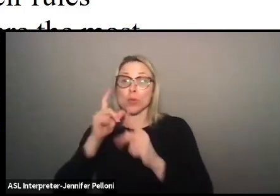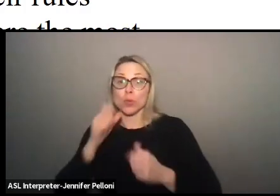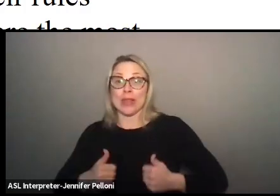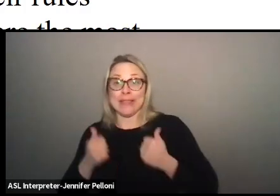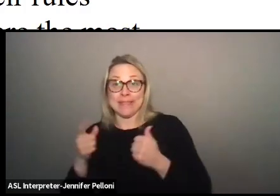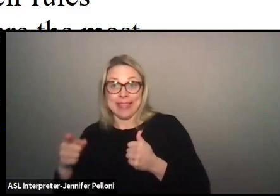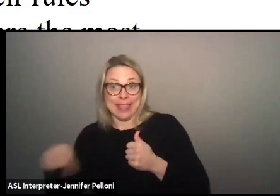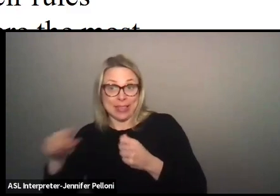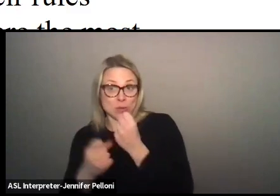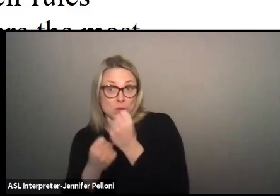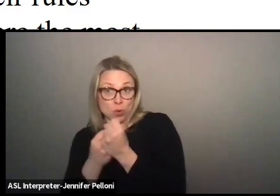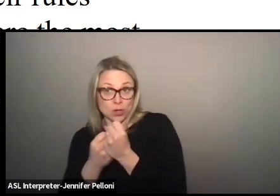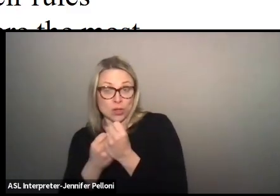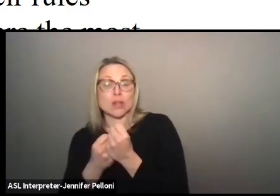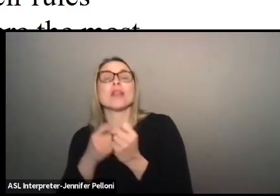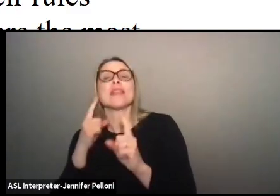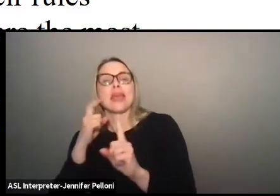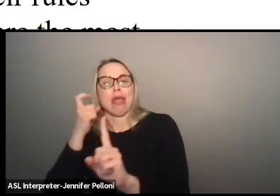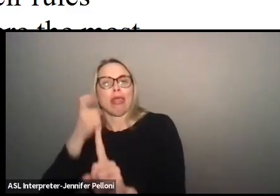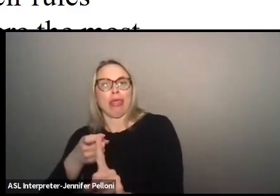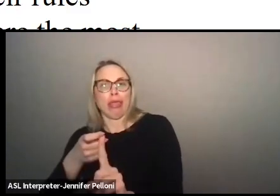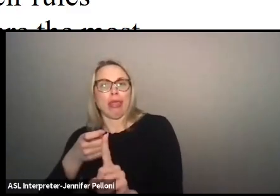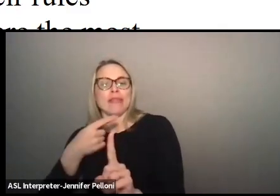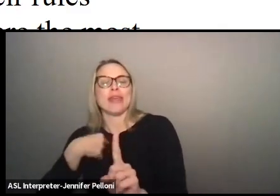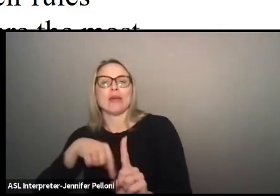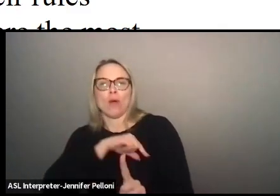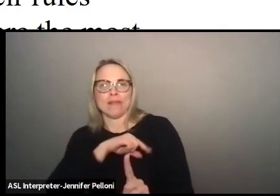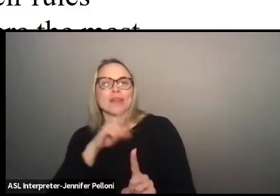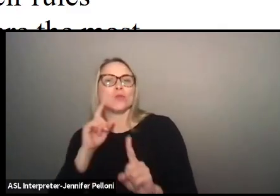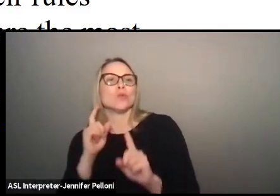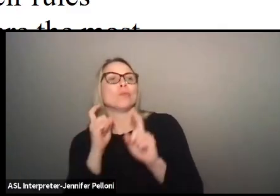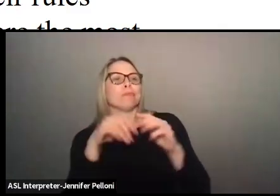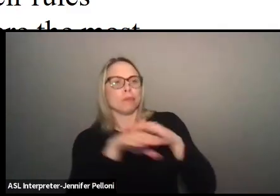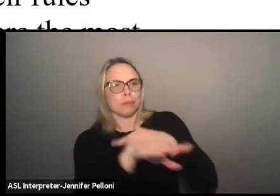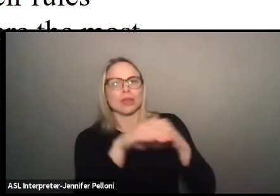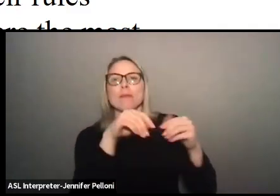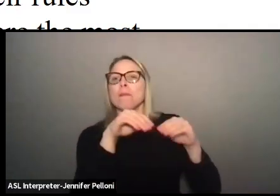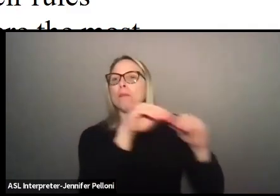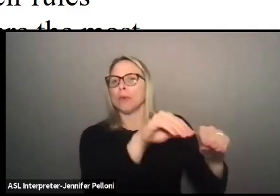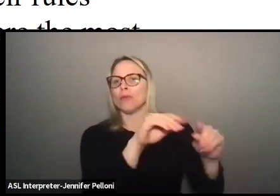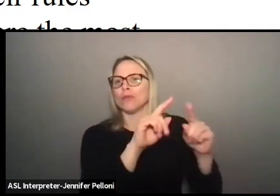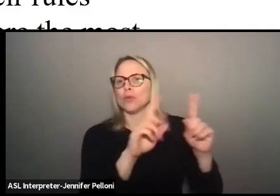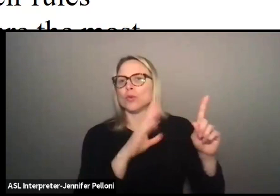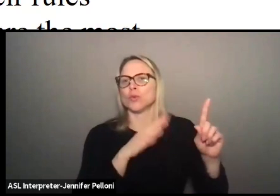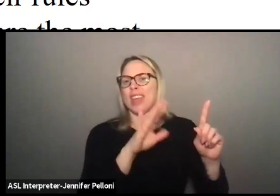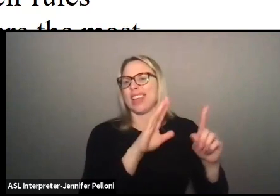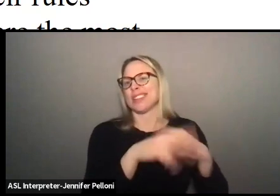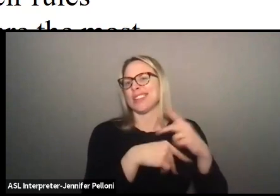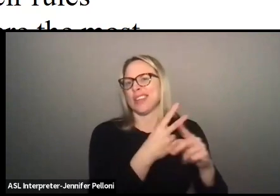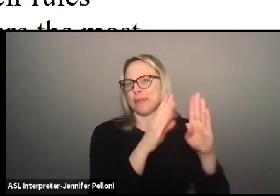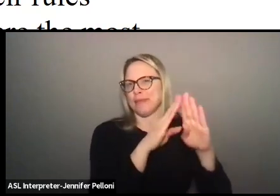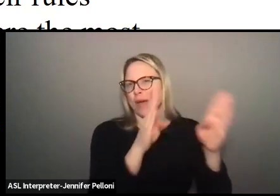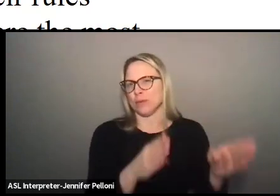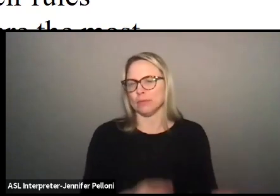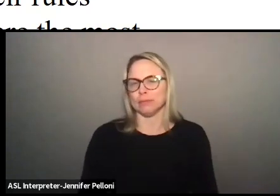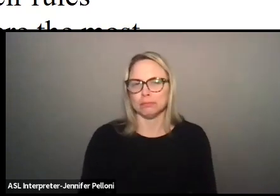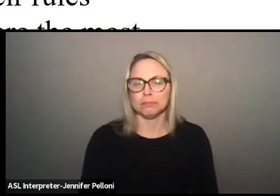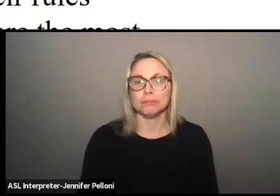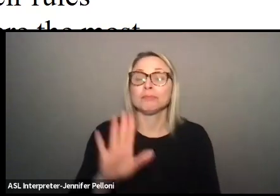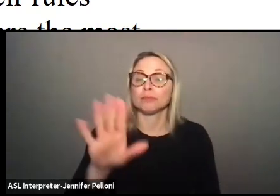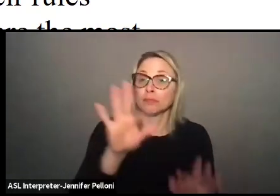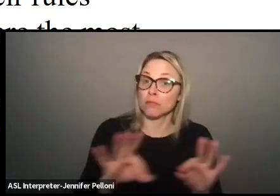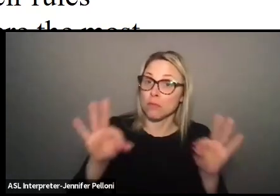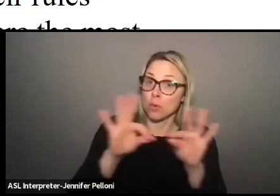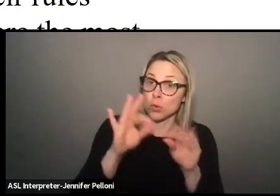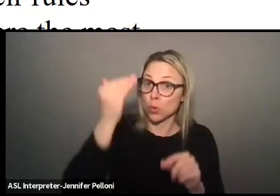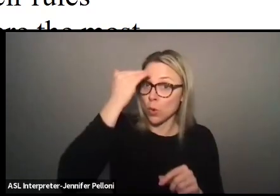for and to move into that subsidized housing. So the important thing is that when you are talking